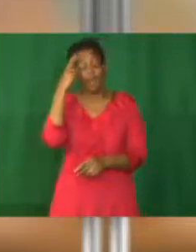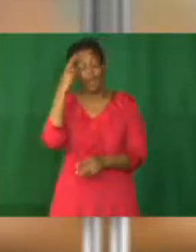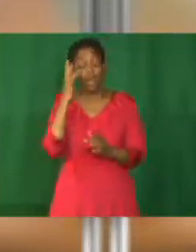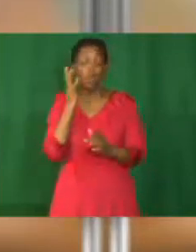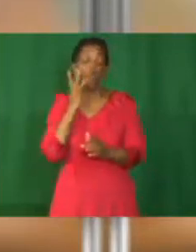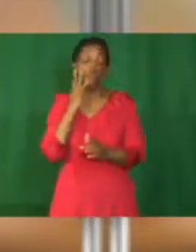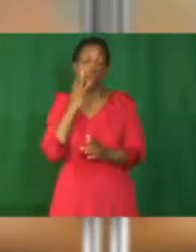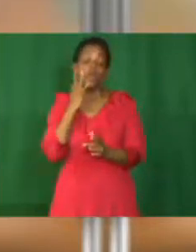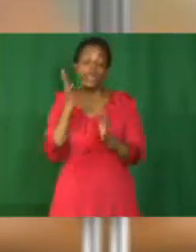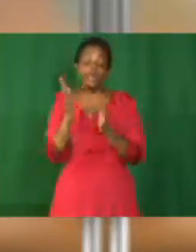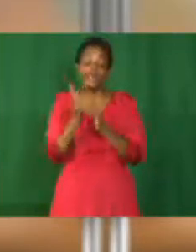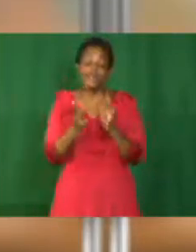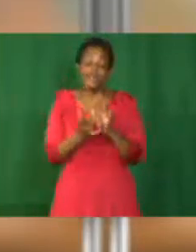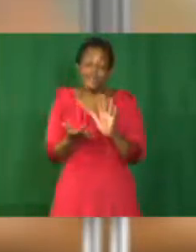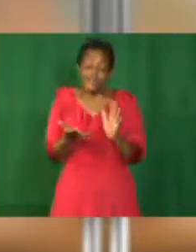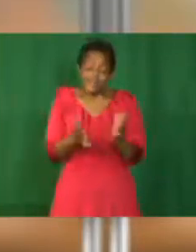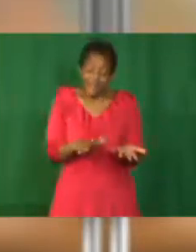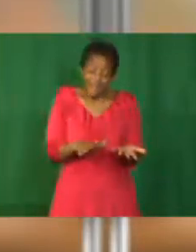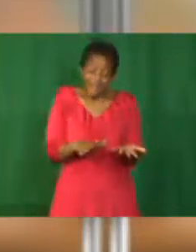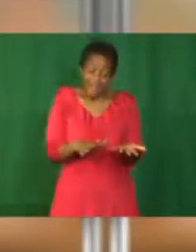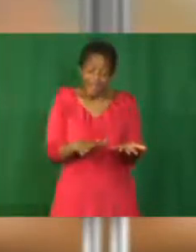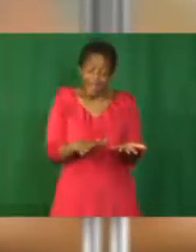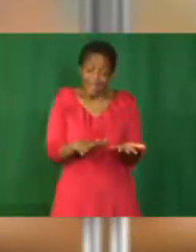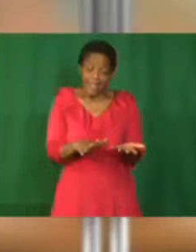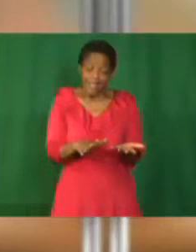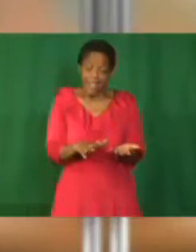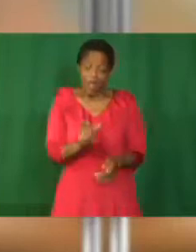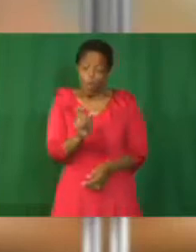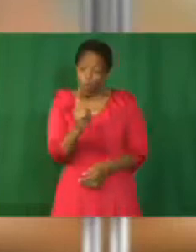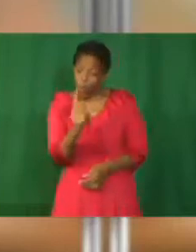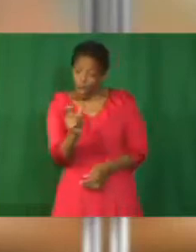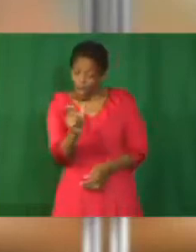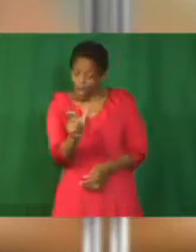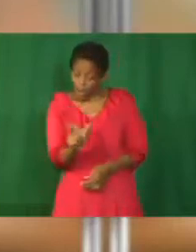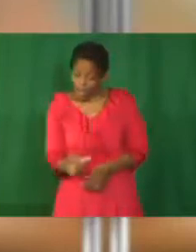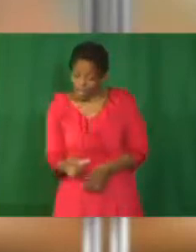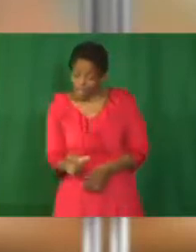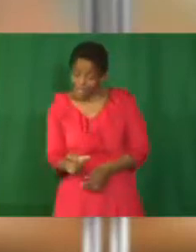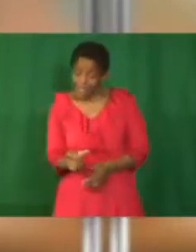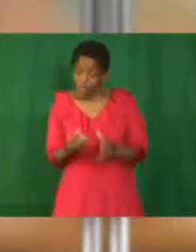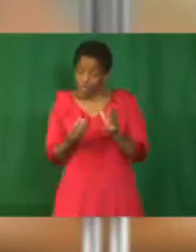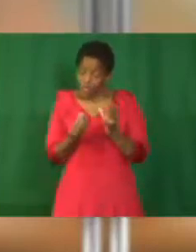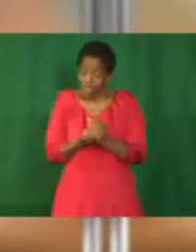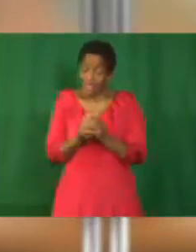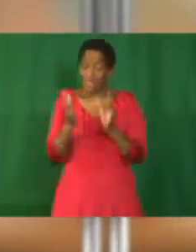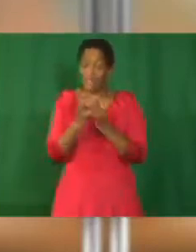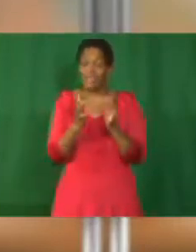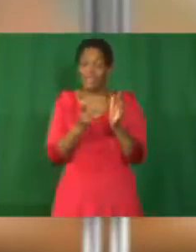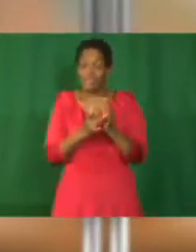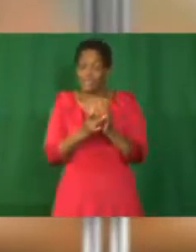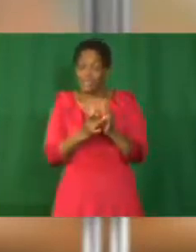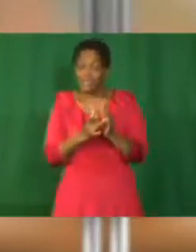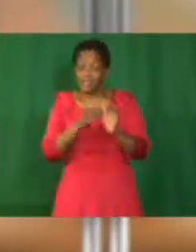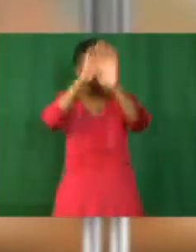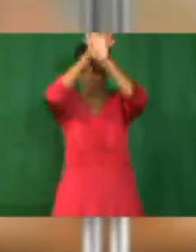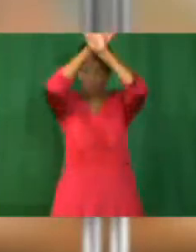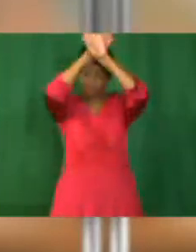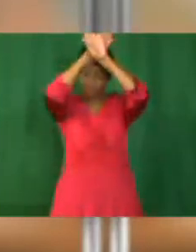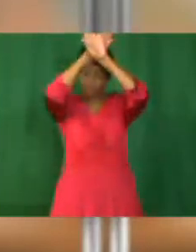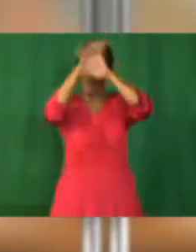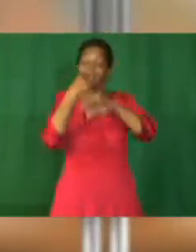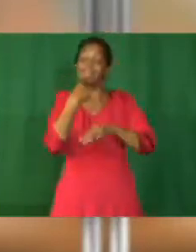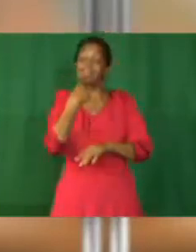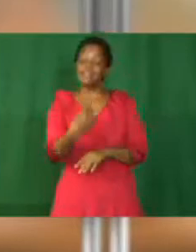thieves repented and said, "Jesus, remember me when you come into your kingdom." That was a form of